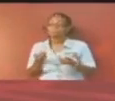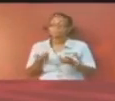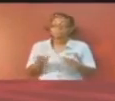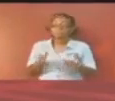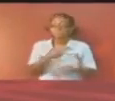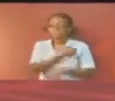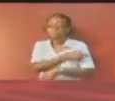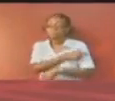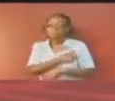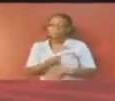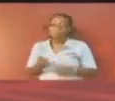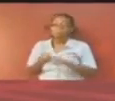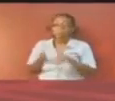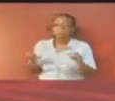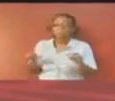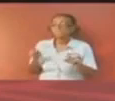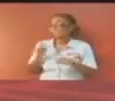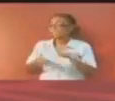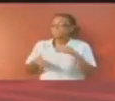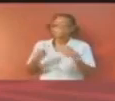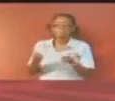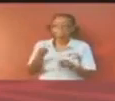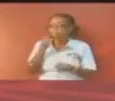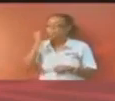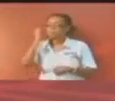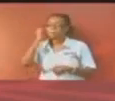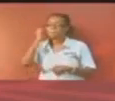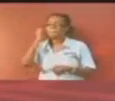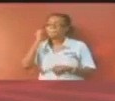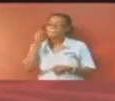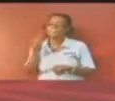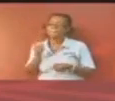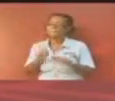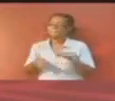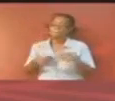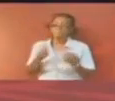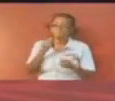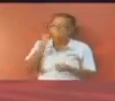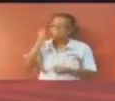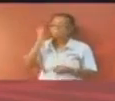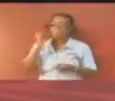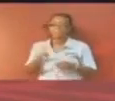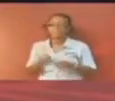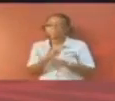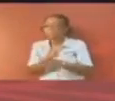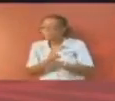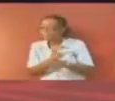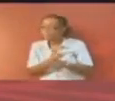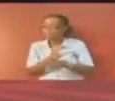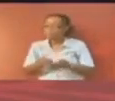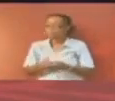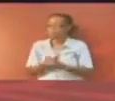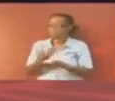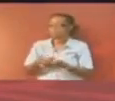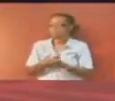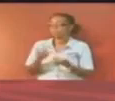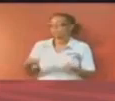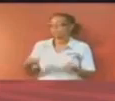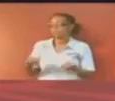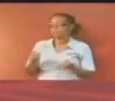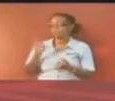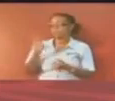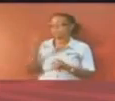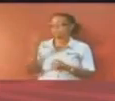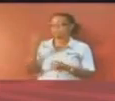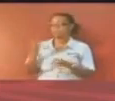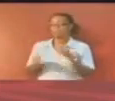few benefits of this new level of care. Firstly, persons are